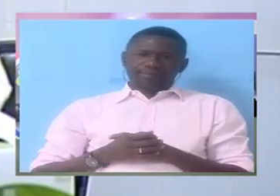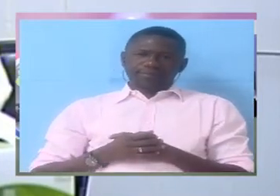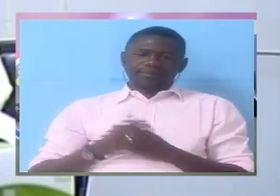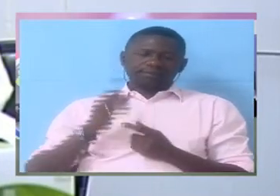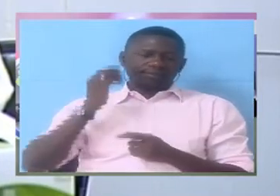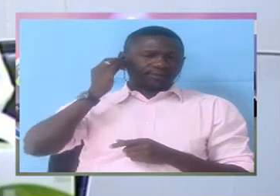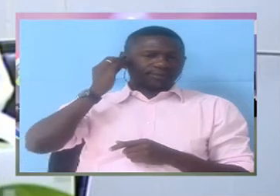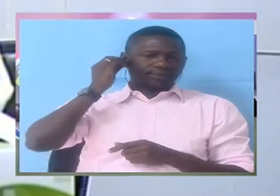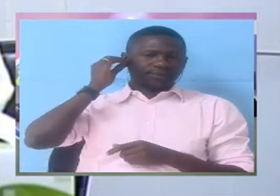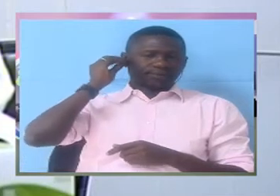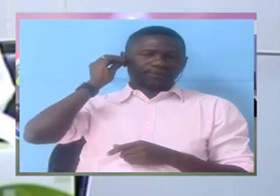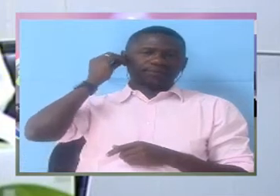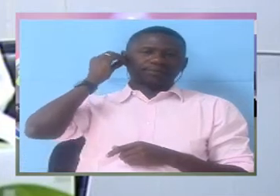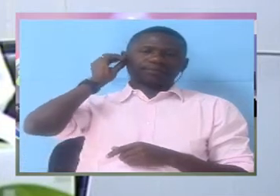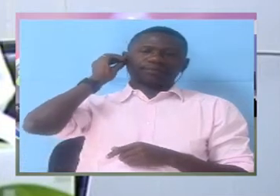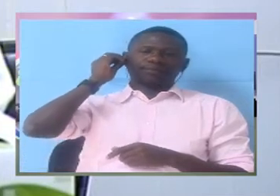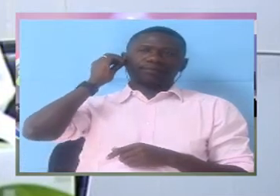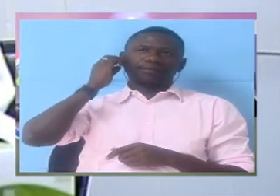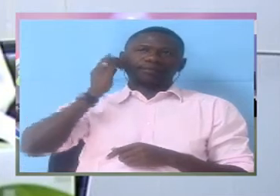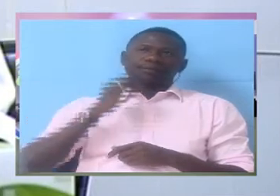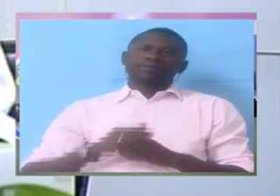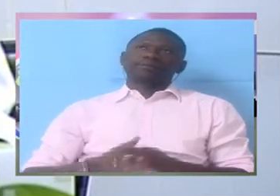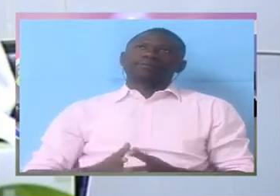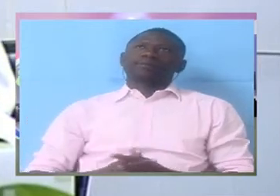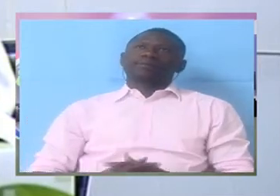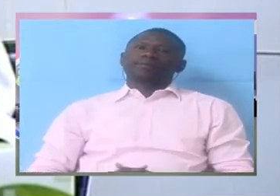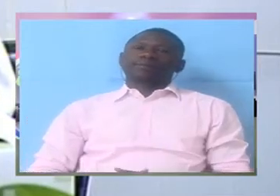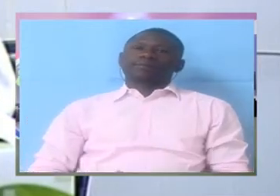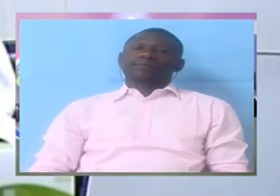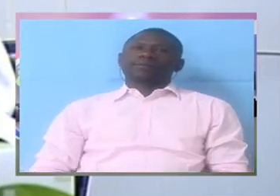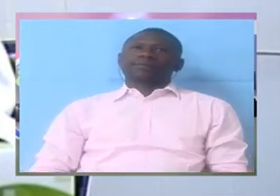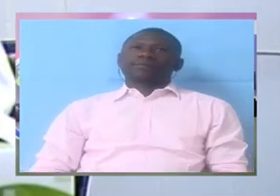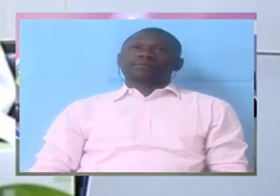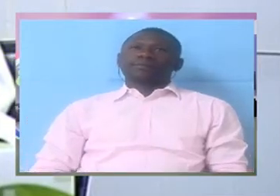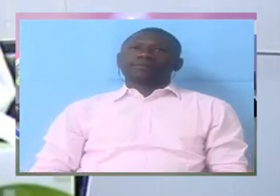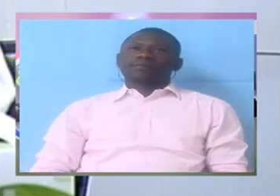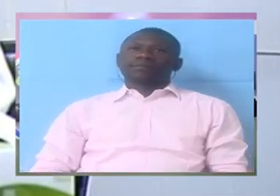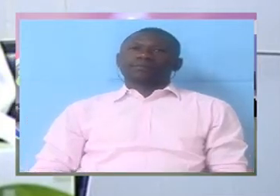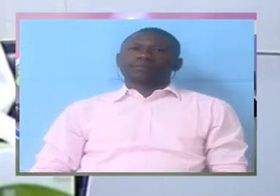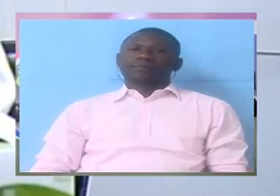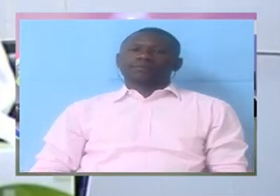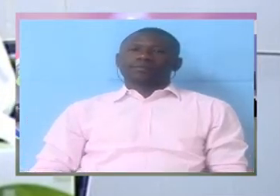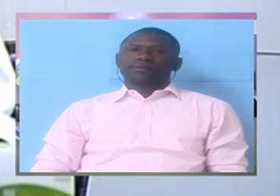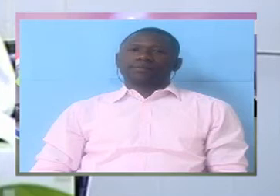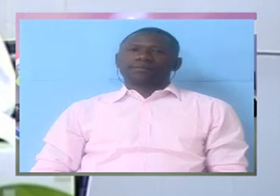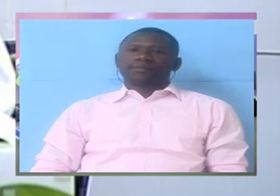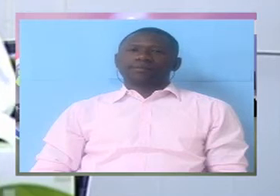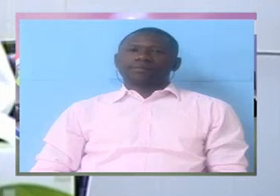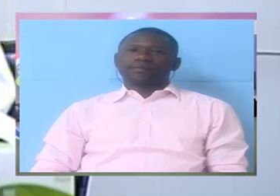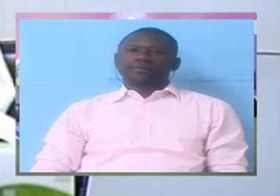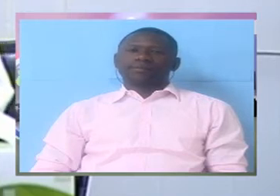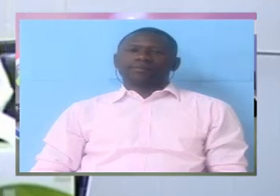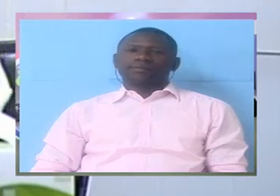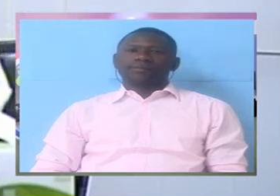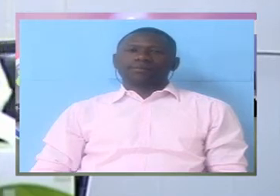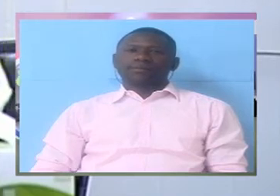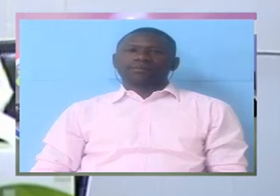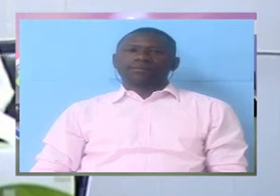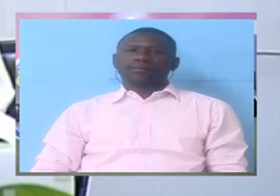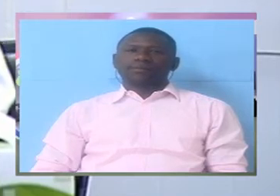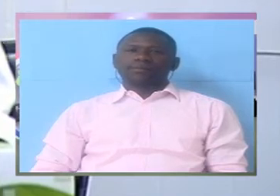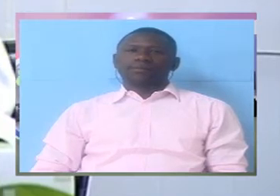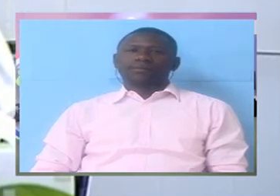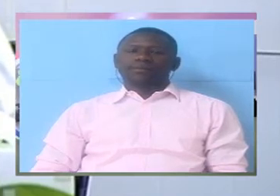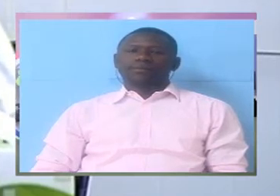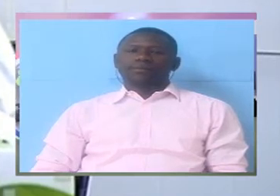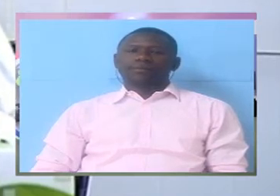na president Sadauda be lifola United Kingdom banko kan yo adun yo kibaro fo ate